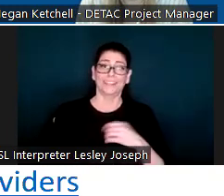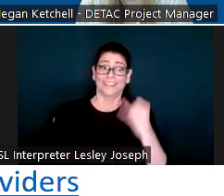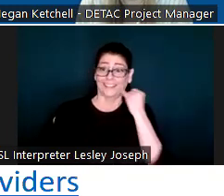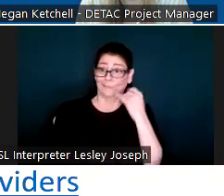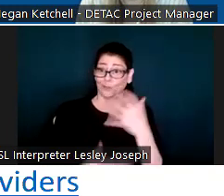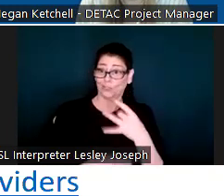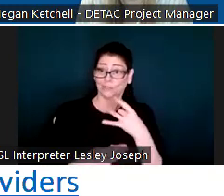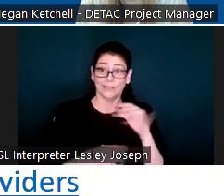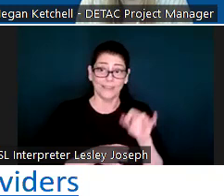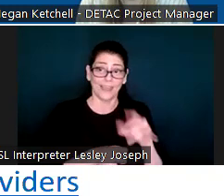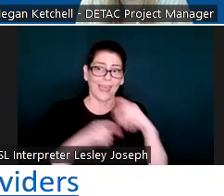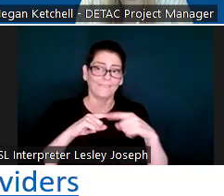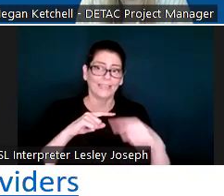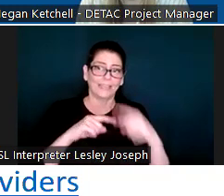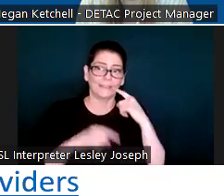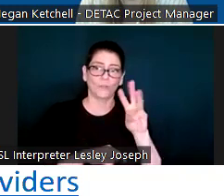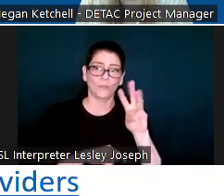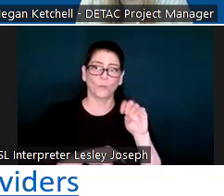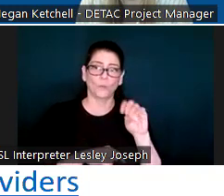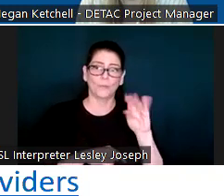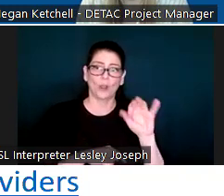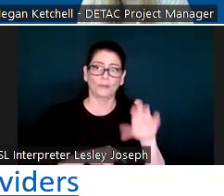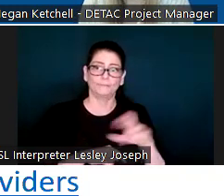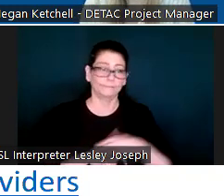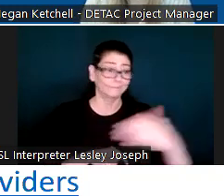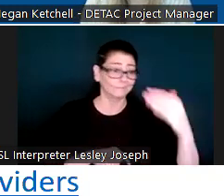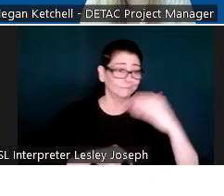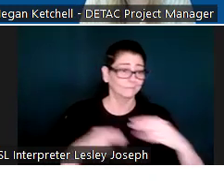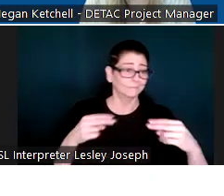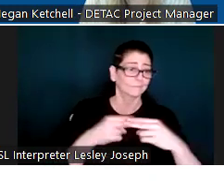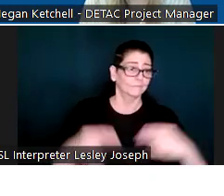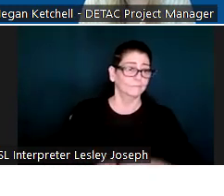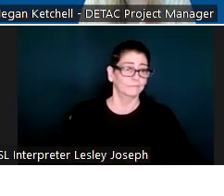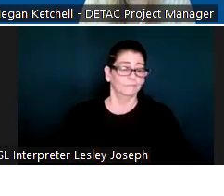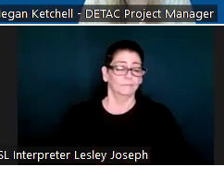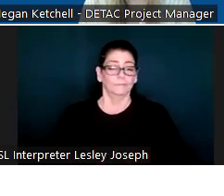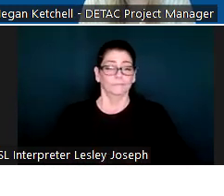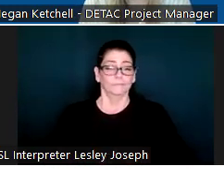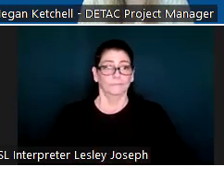link to that webinar. And if you go on to the next slide, please.